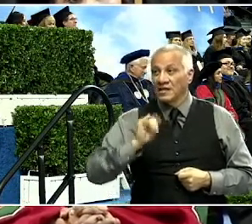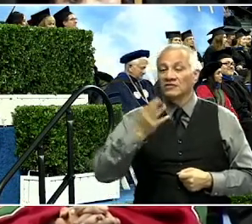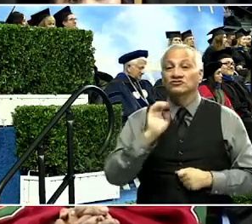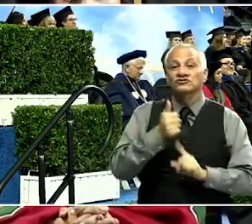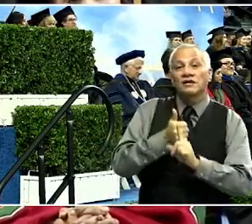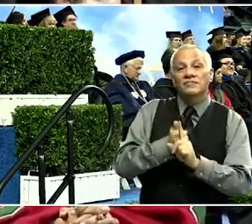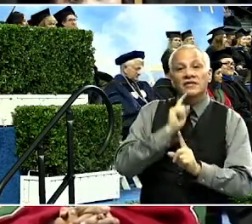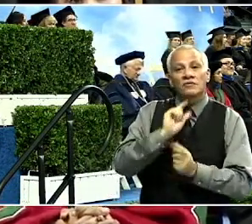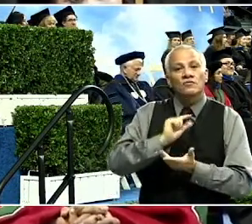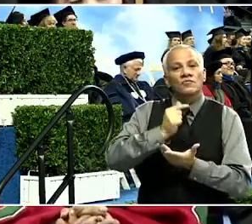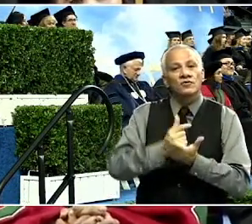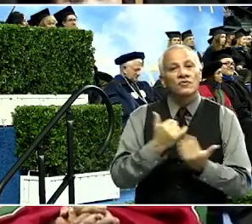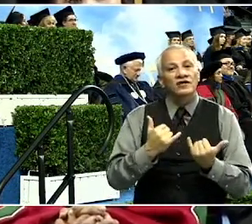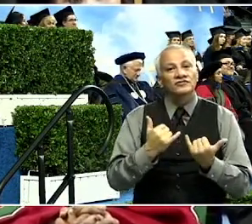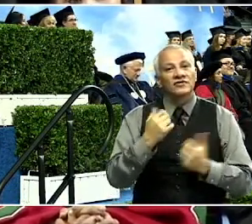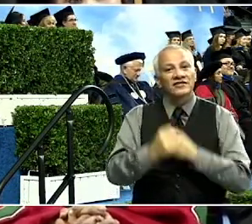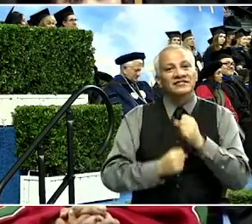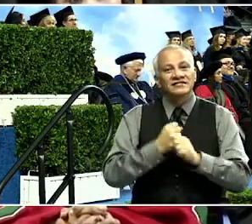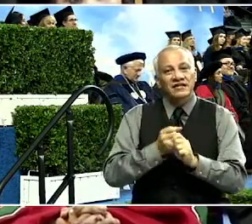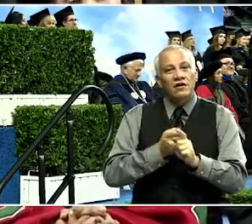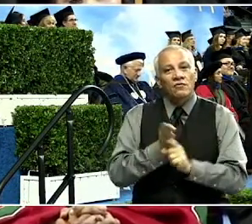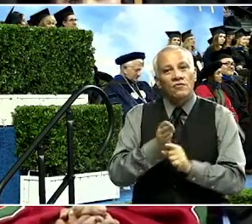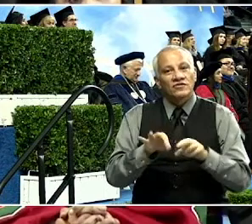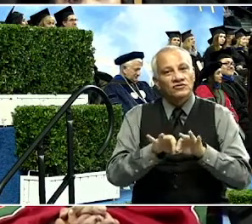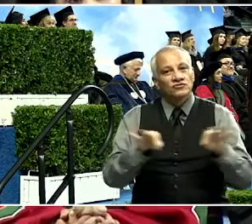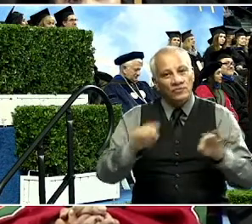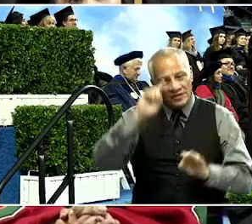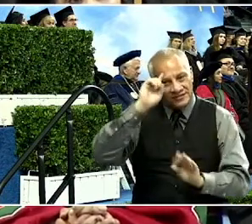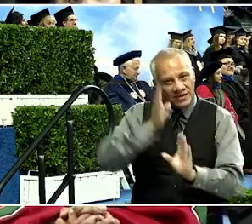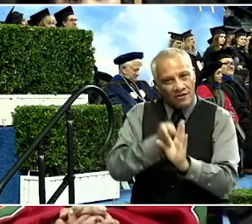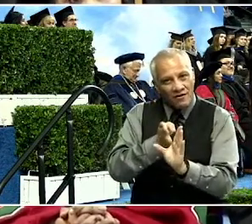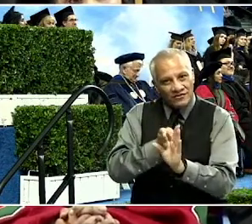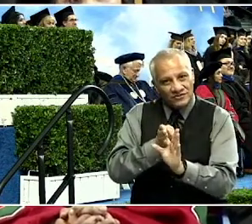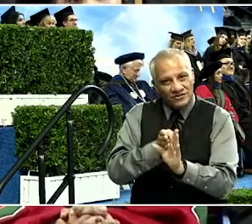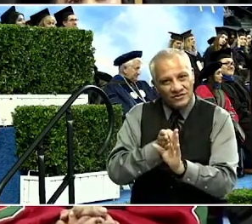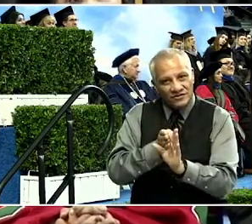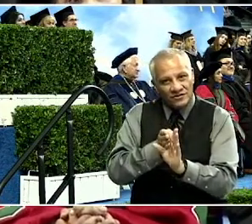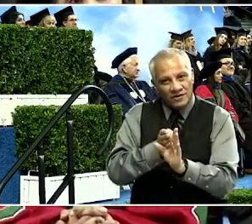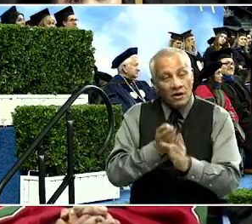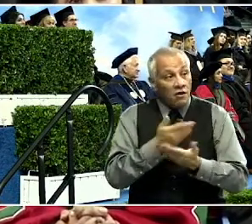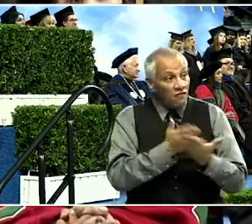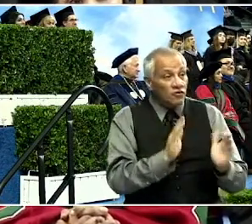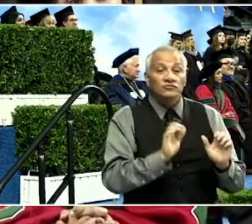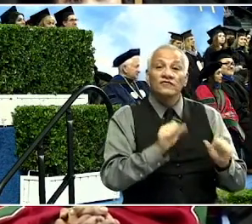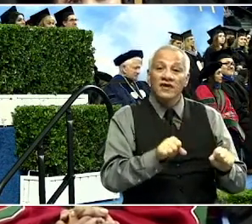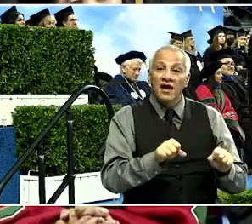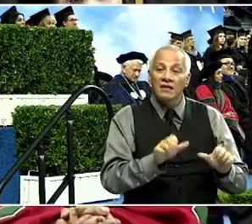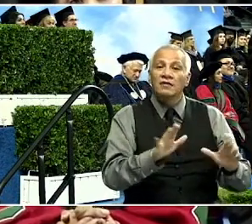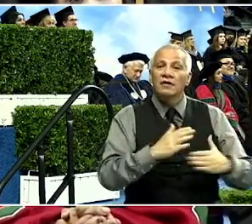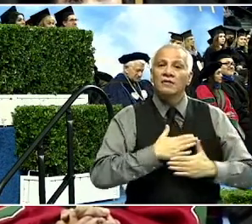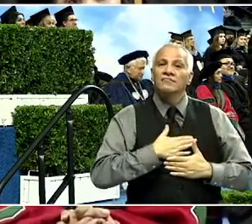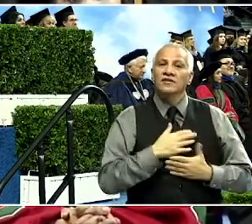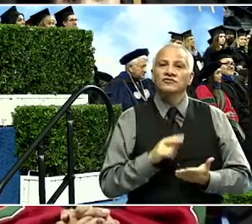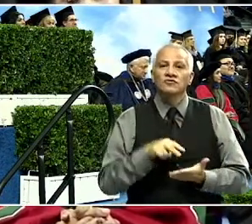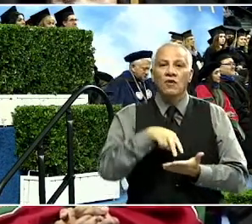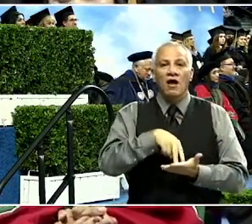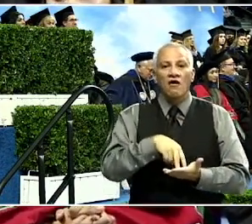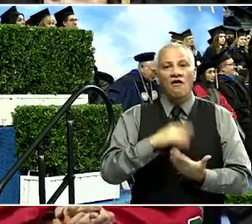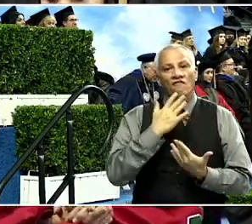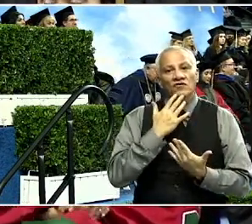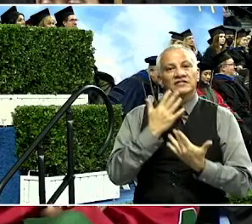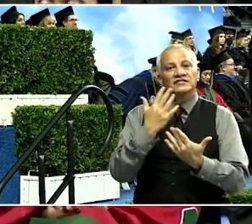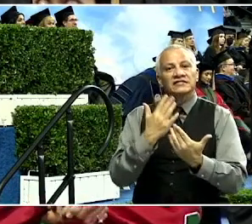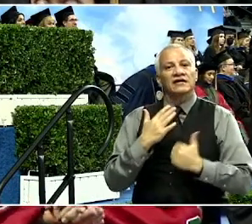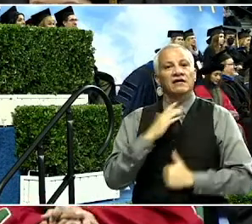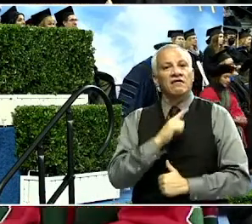is graduating with a degree in psychology. For those who are able, please rise for the singing of the